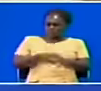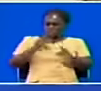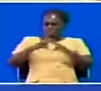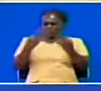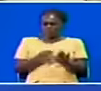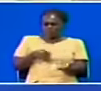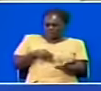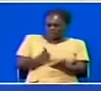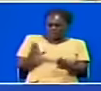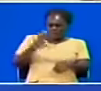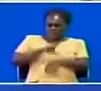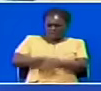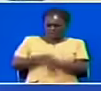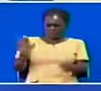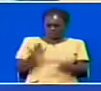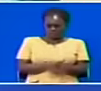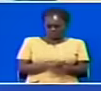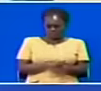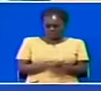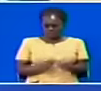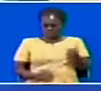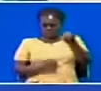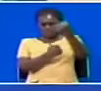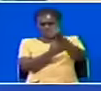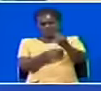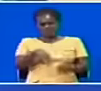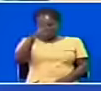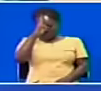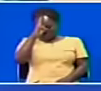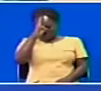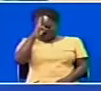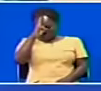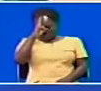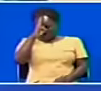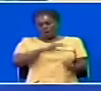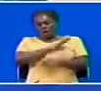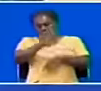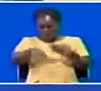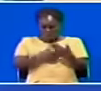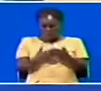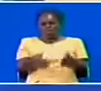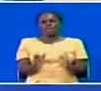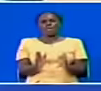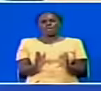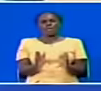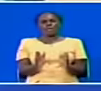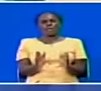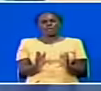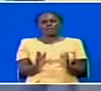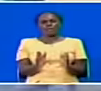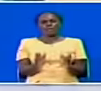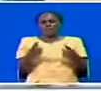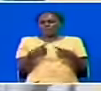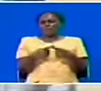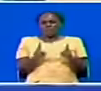fully compensated. We support the police in all manner of ways,